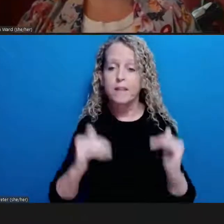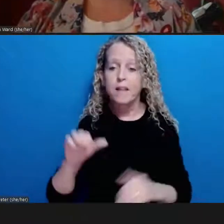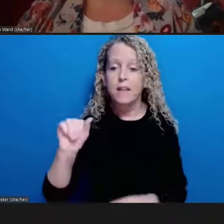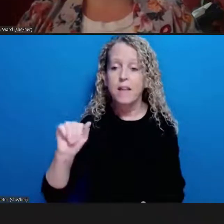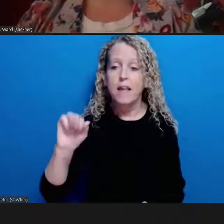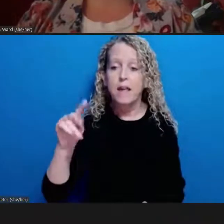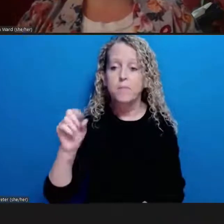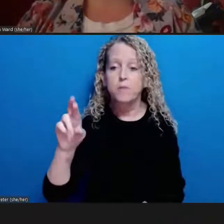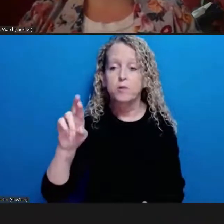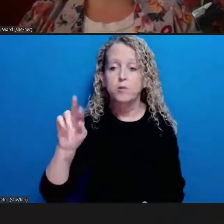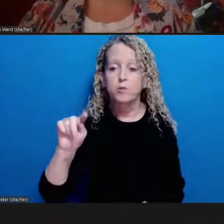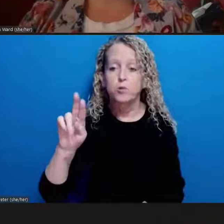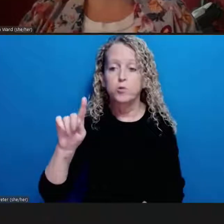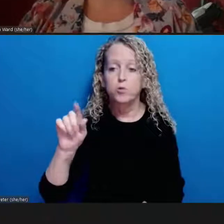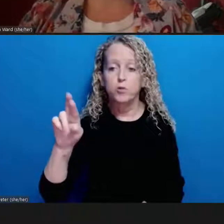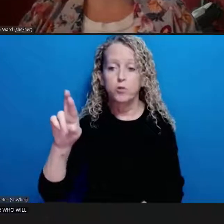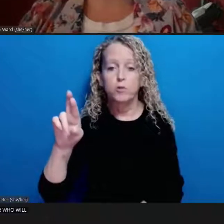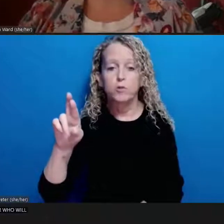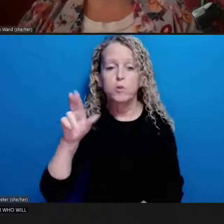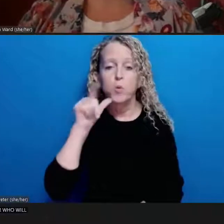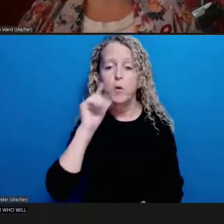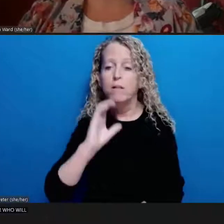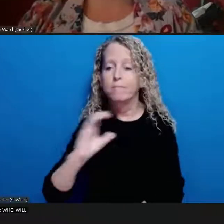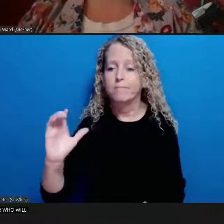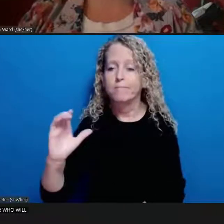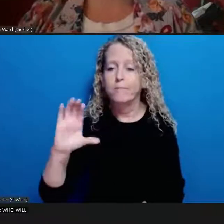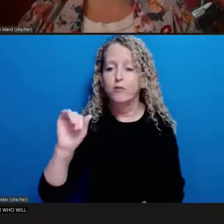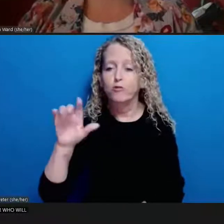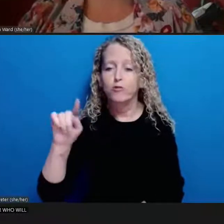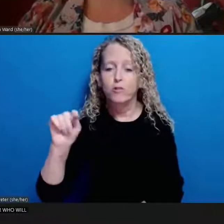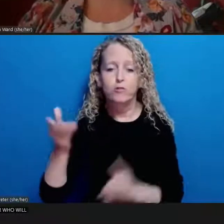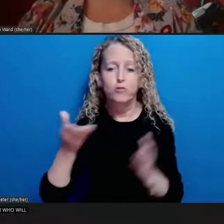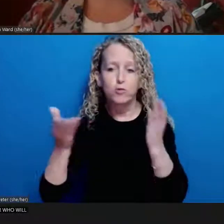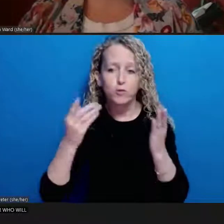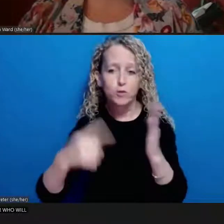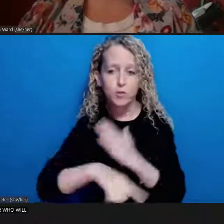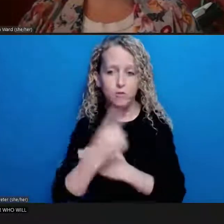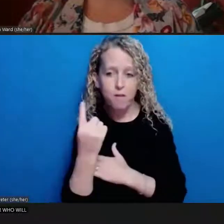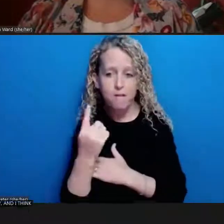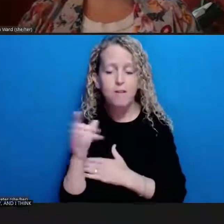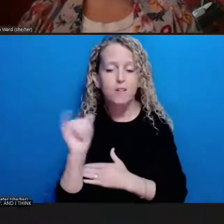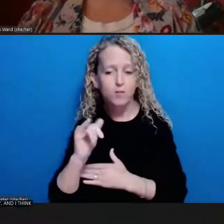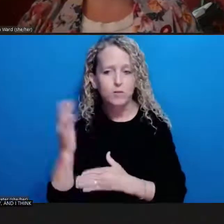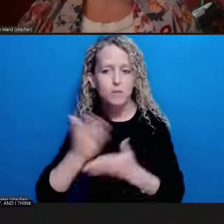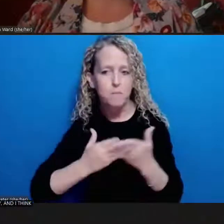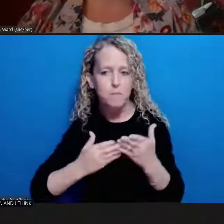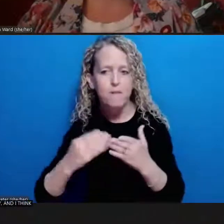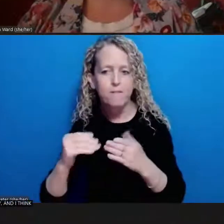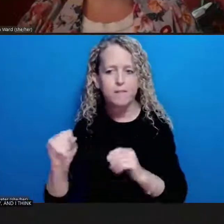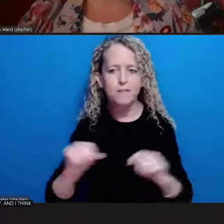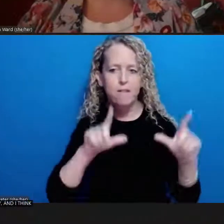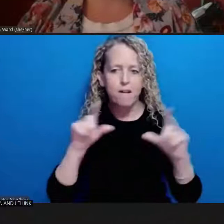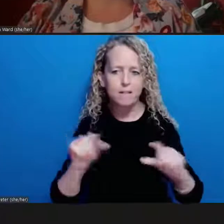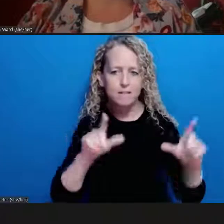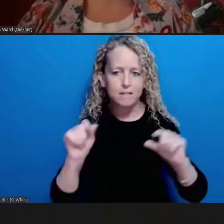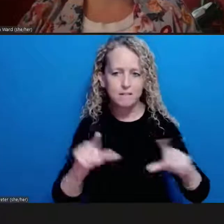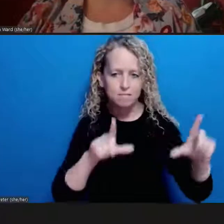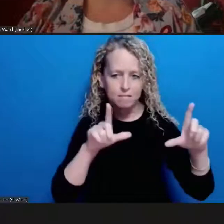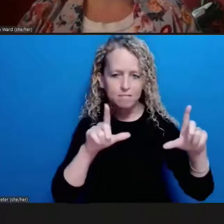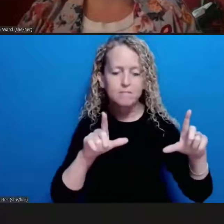who'll be running the cart service today, and I think some of our slides. You can